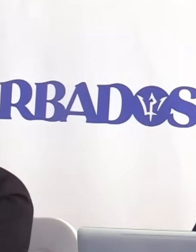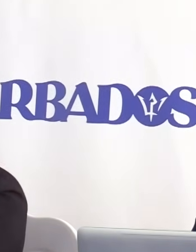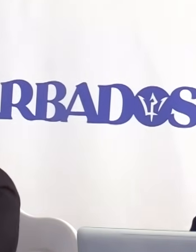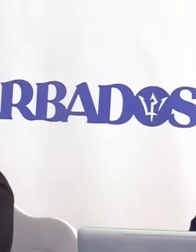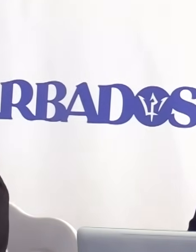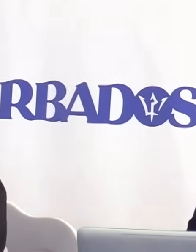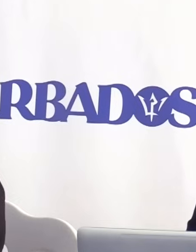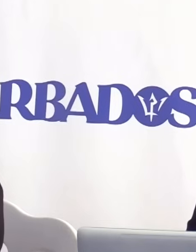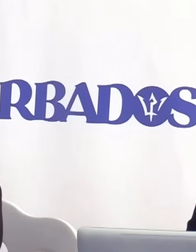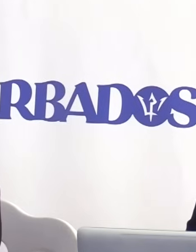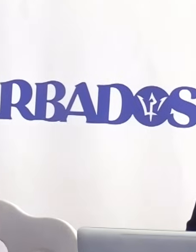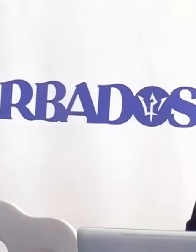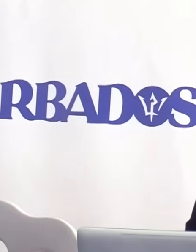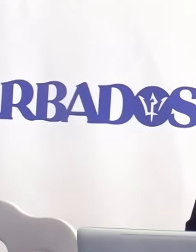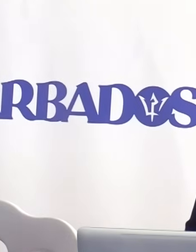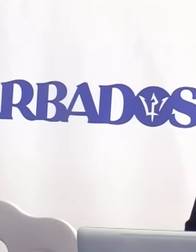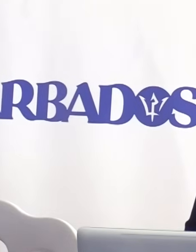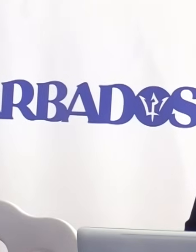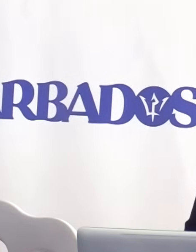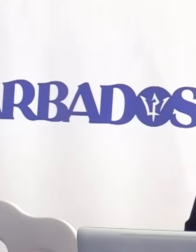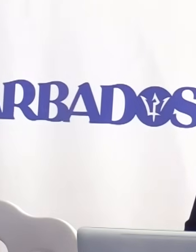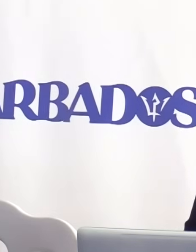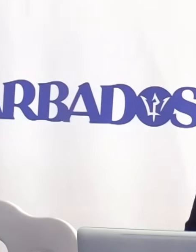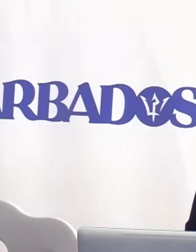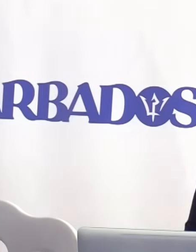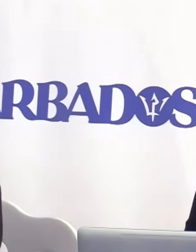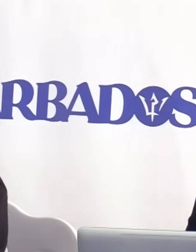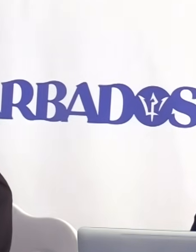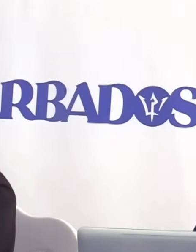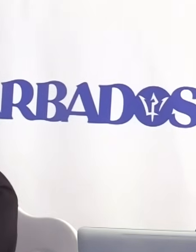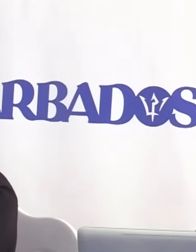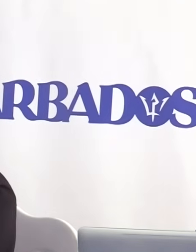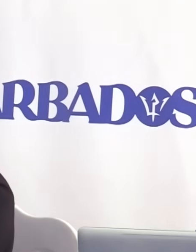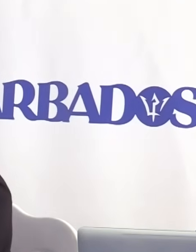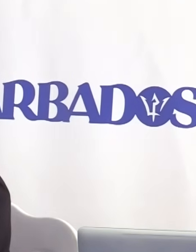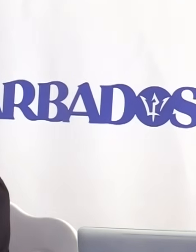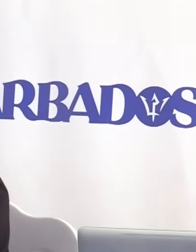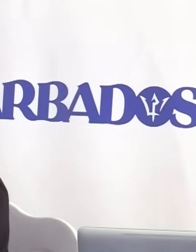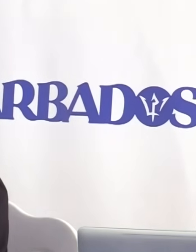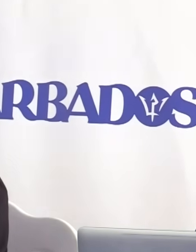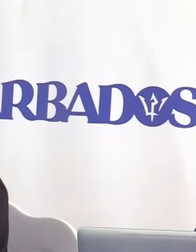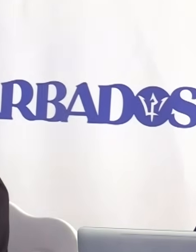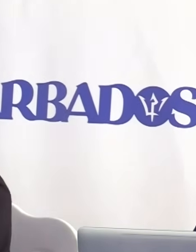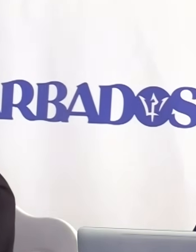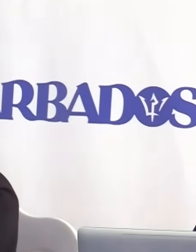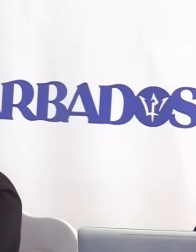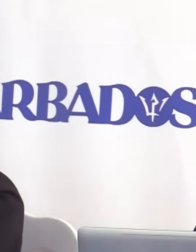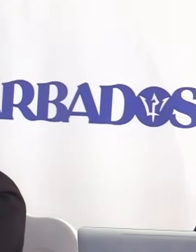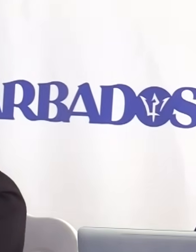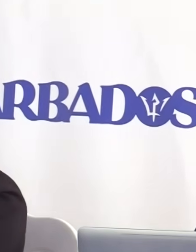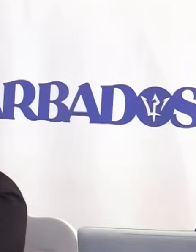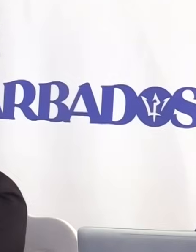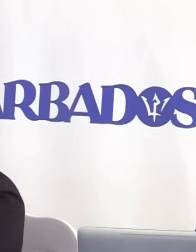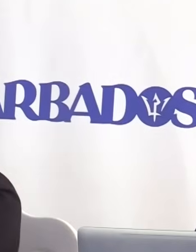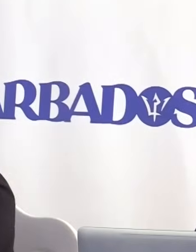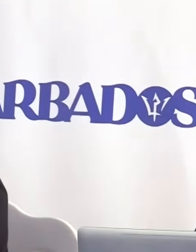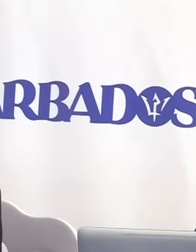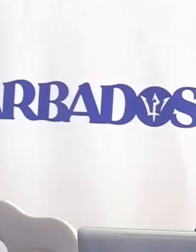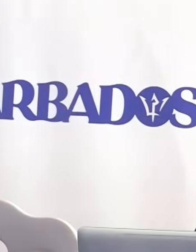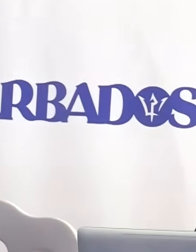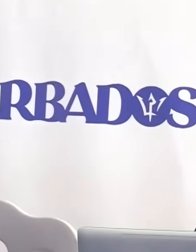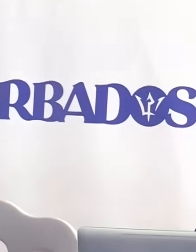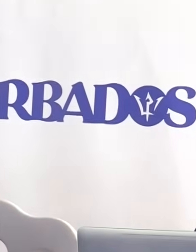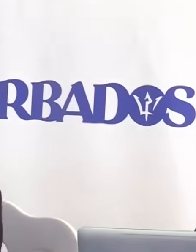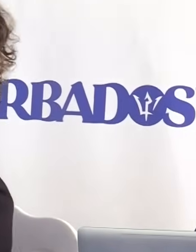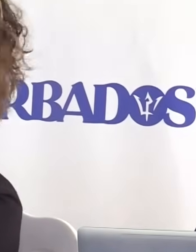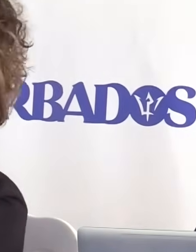development, relationship building, and national pride. And we are proud to stand with the drivers, organisers, fans, and